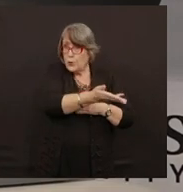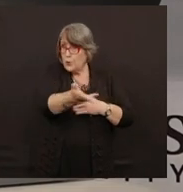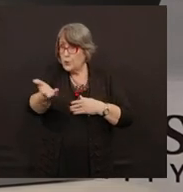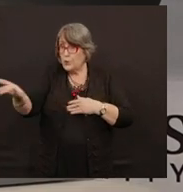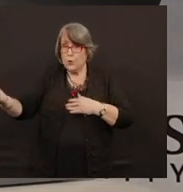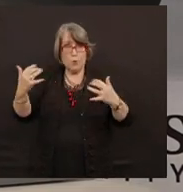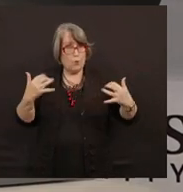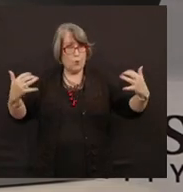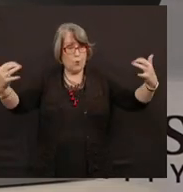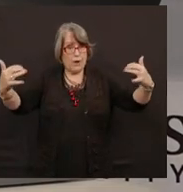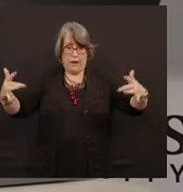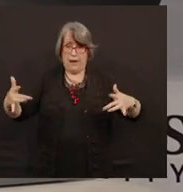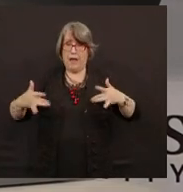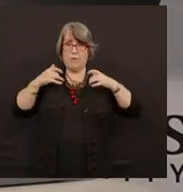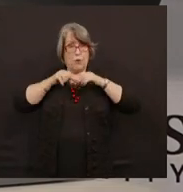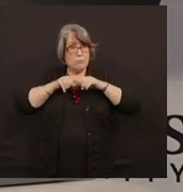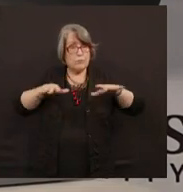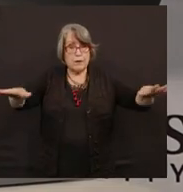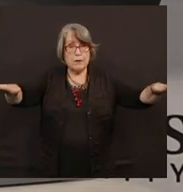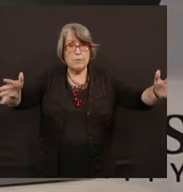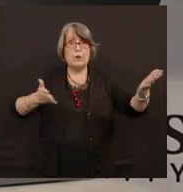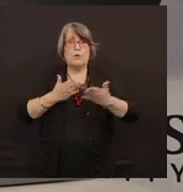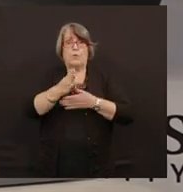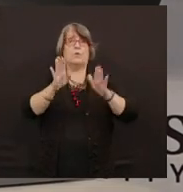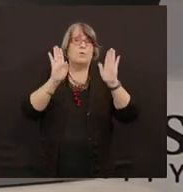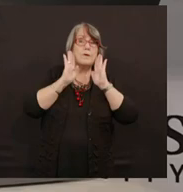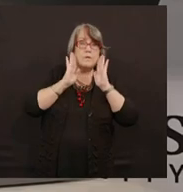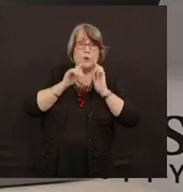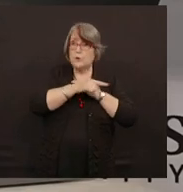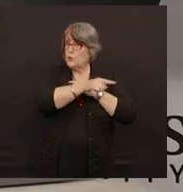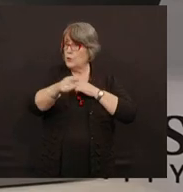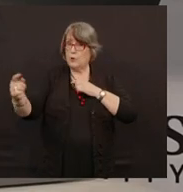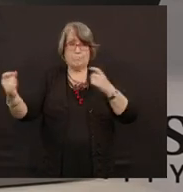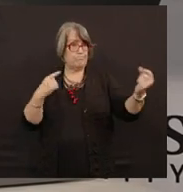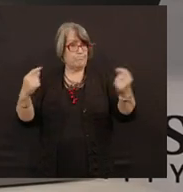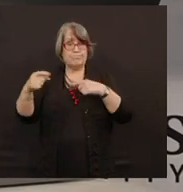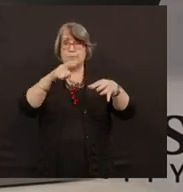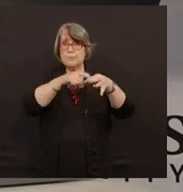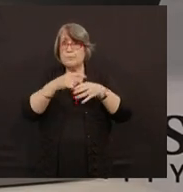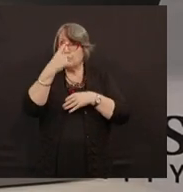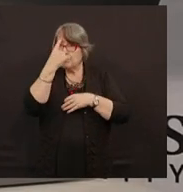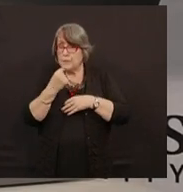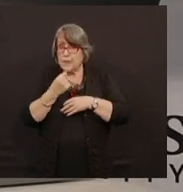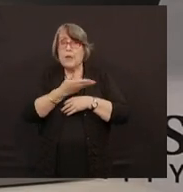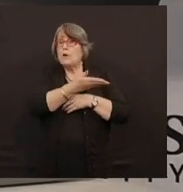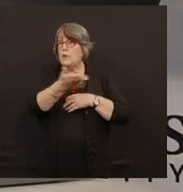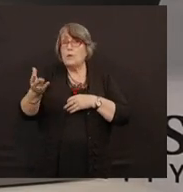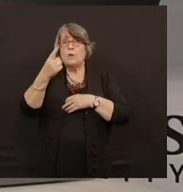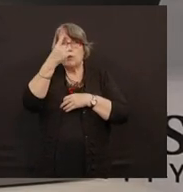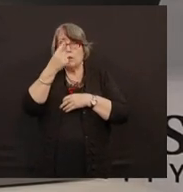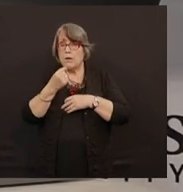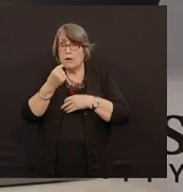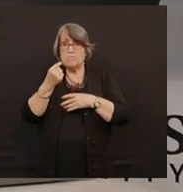we've got live streaming of through Facebook that you can send your questions to. You can